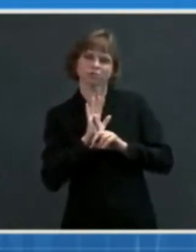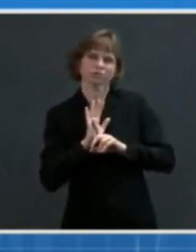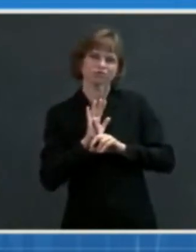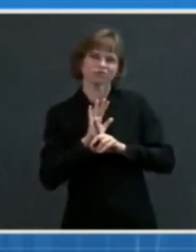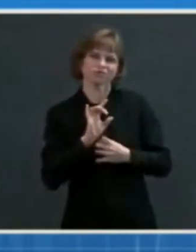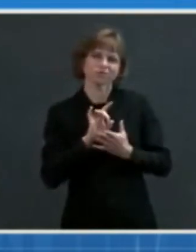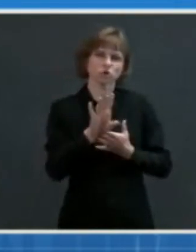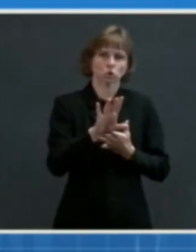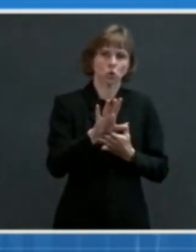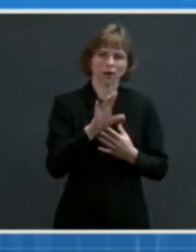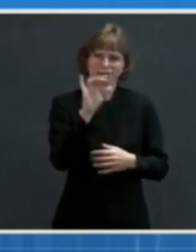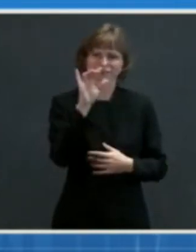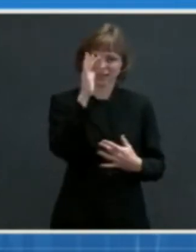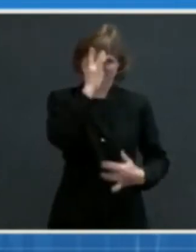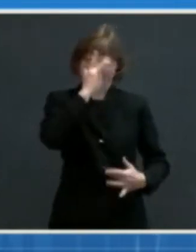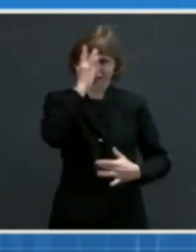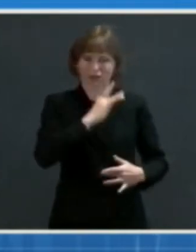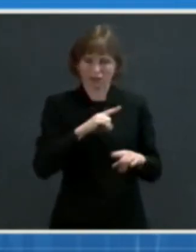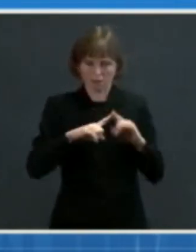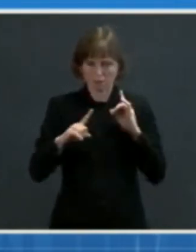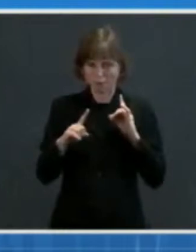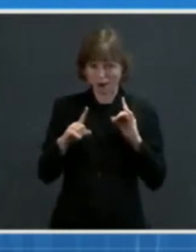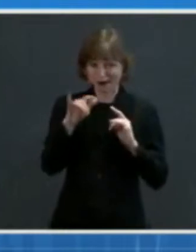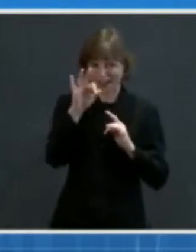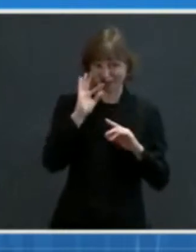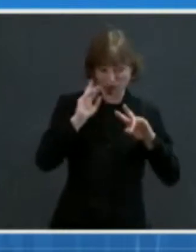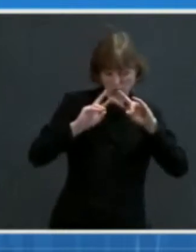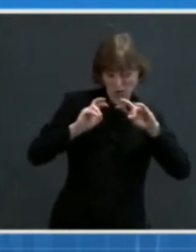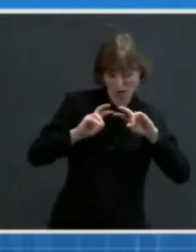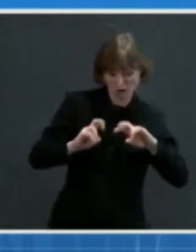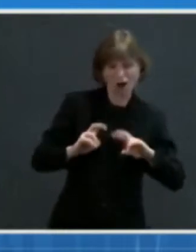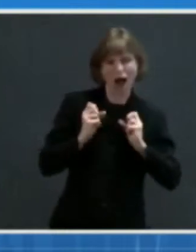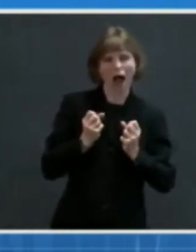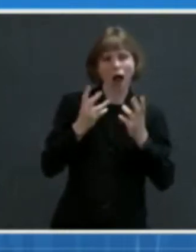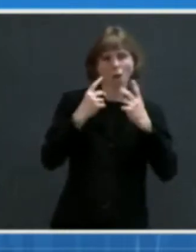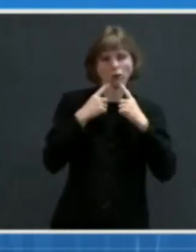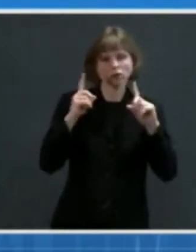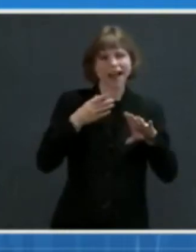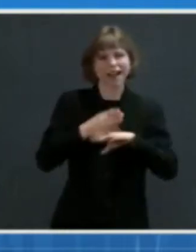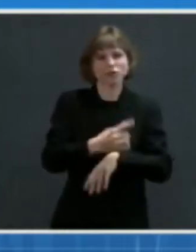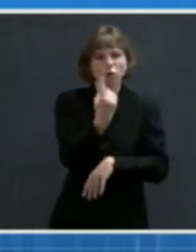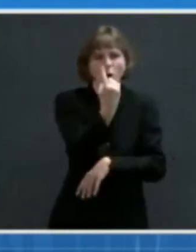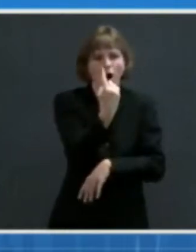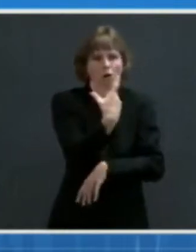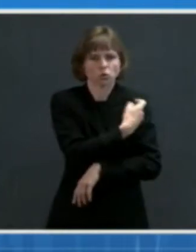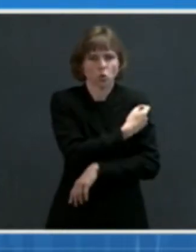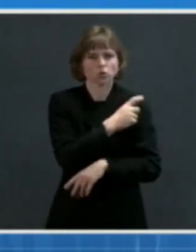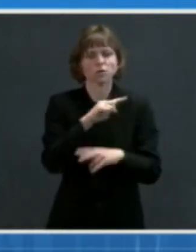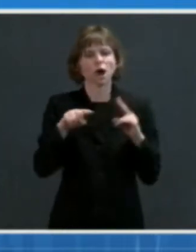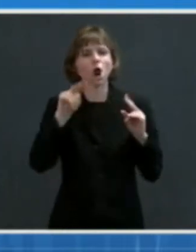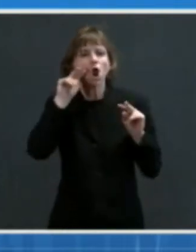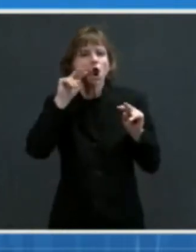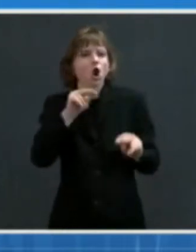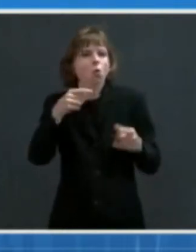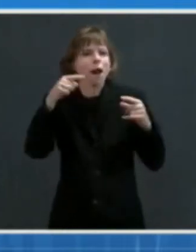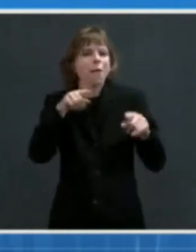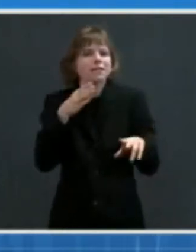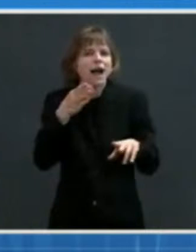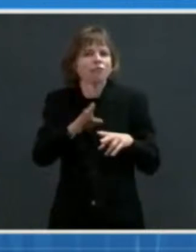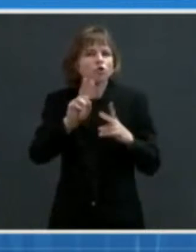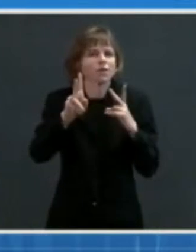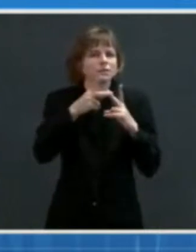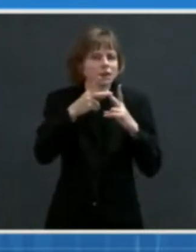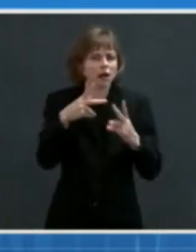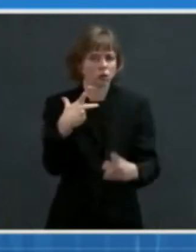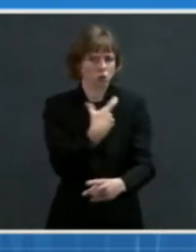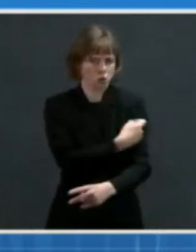mean, when you look at the data of the degree of efficacy that you do get after one dose, but take a look at what happens after the second